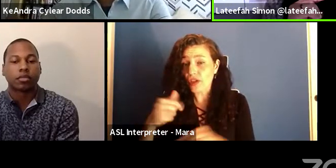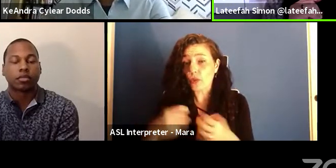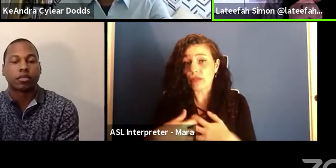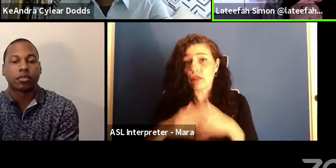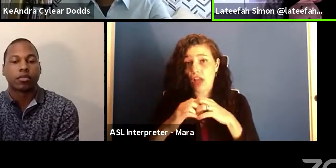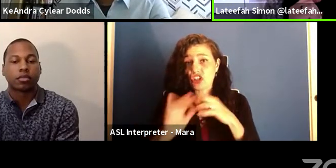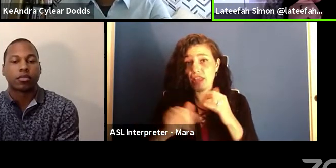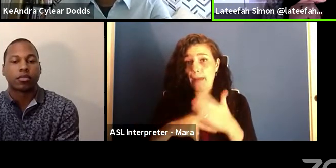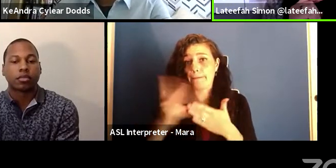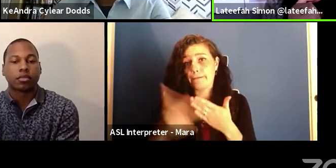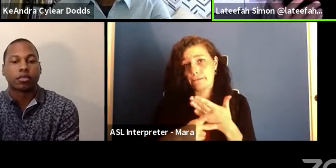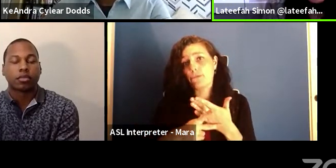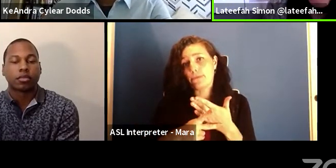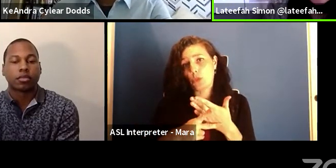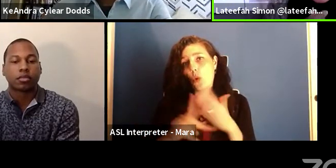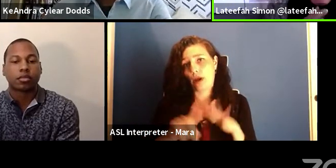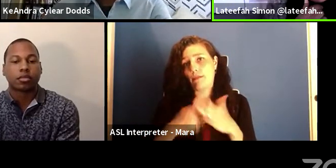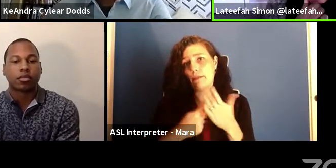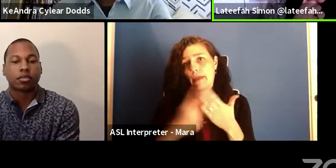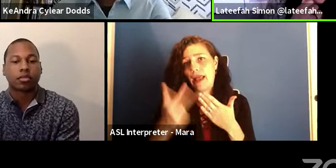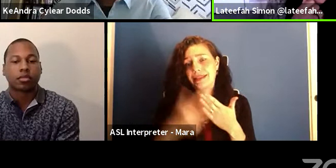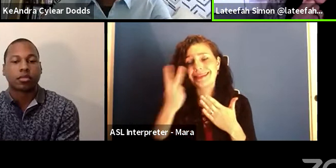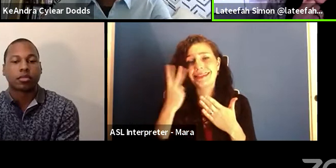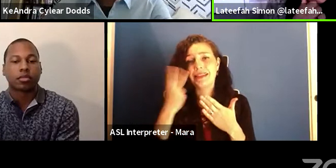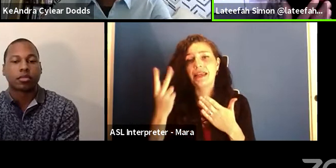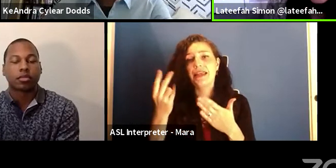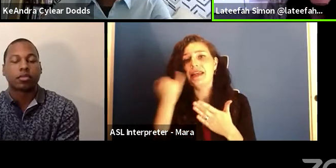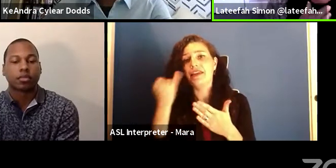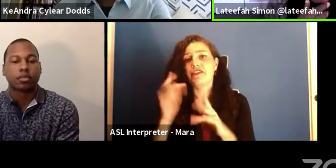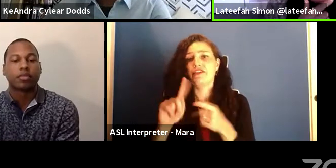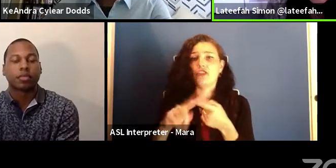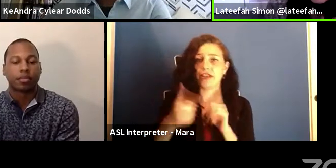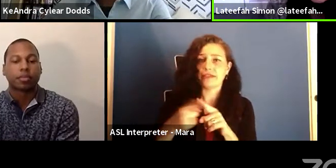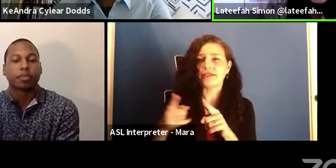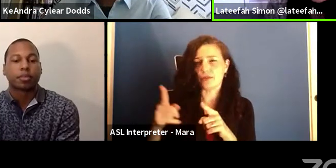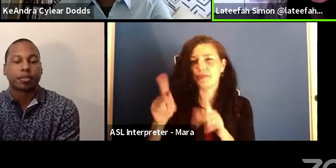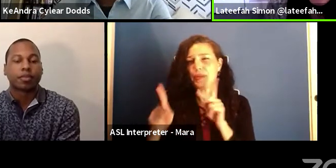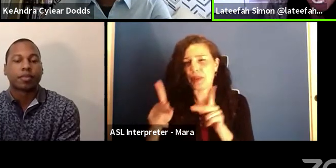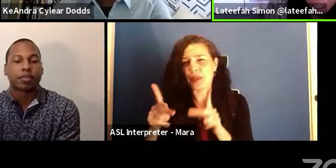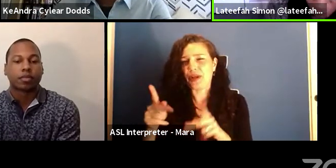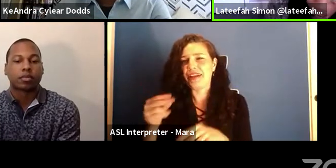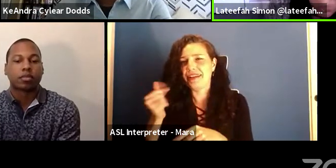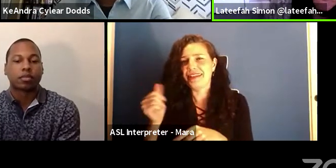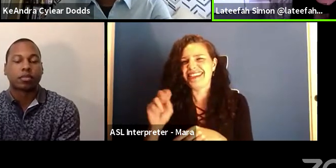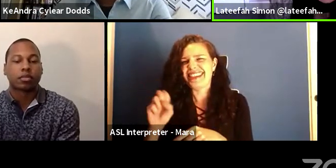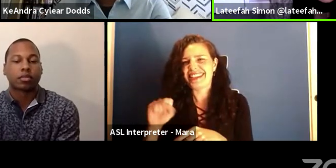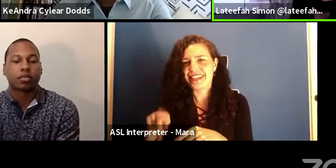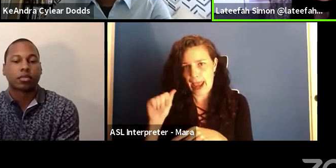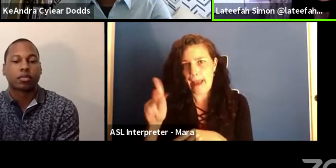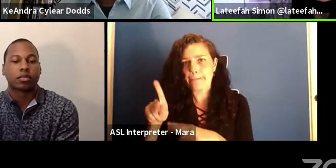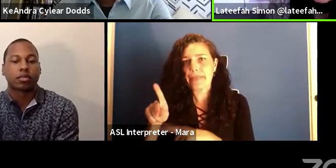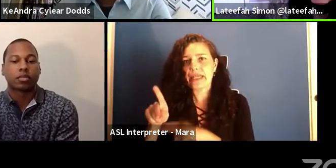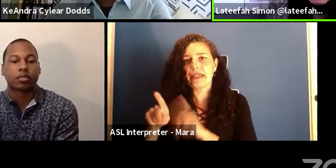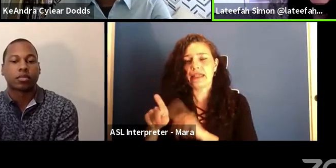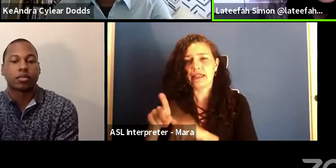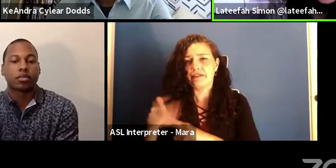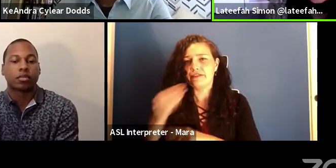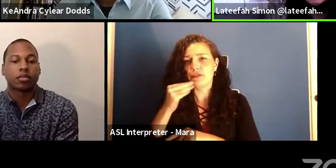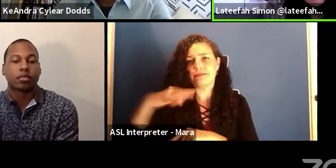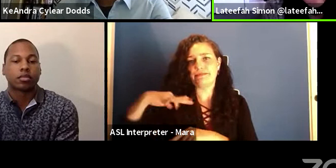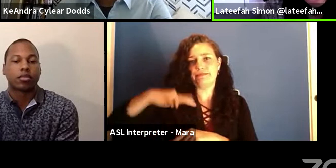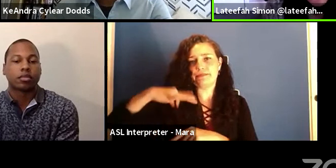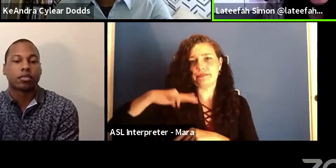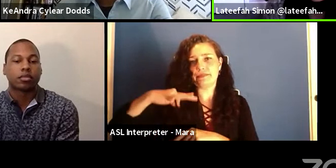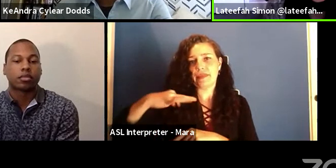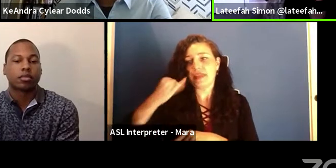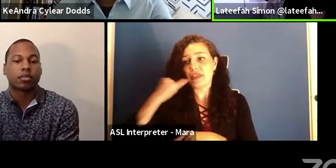pilot. So folks who are, for instance, SNAP eligible or who live in low-income housing are able to take advantage of a 20% decrease. It's not